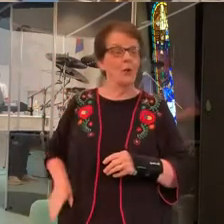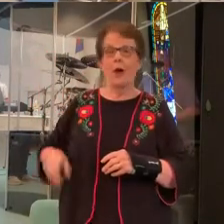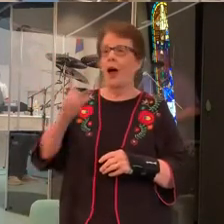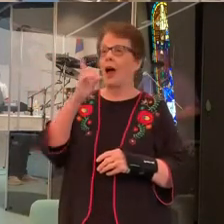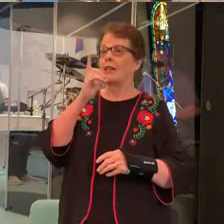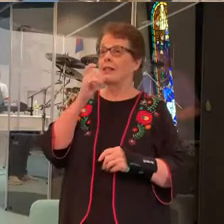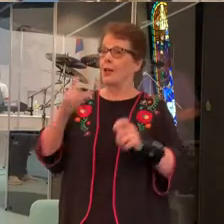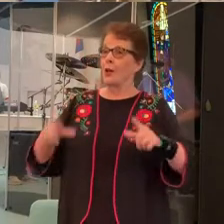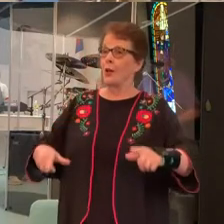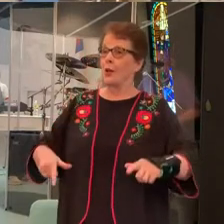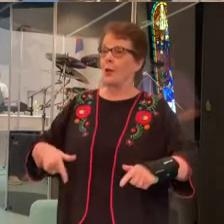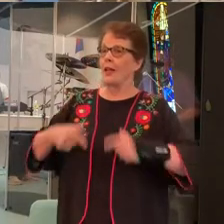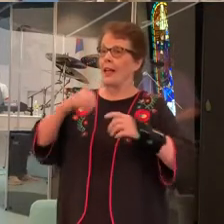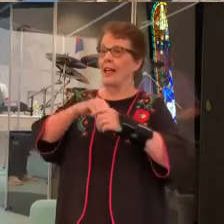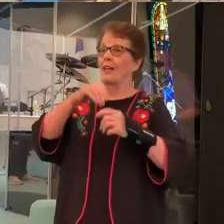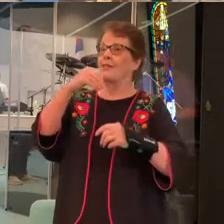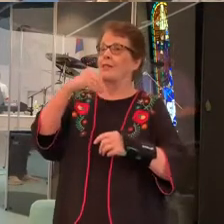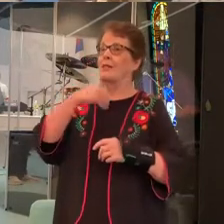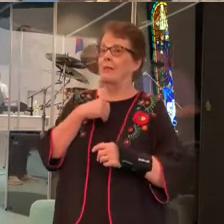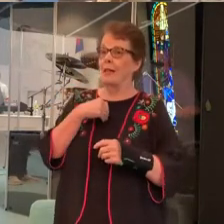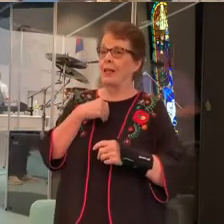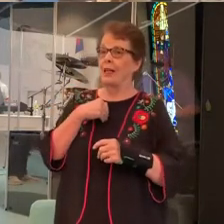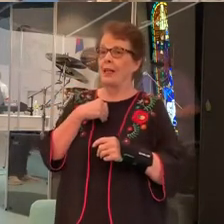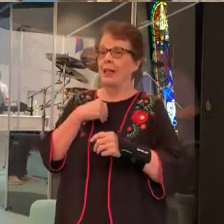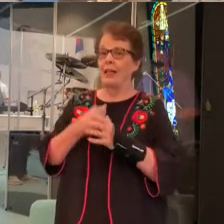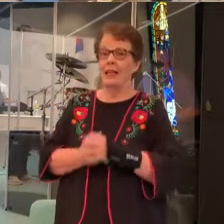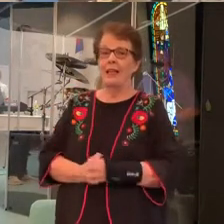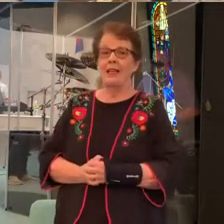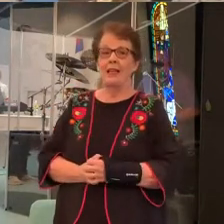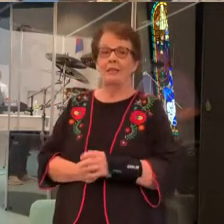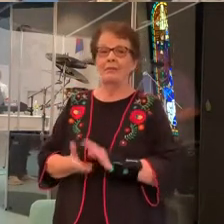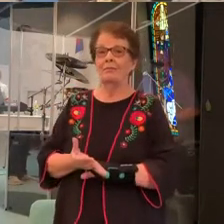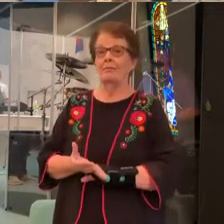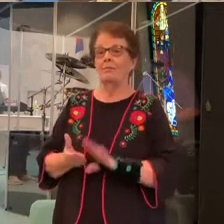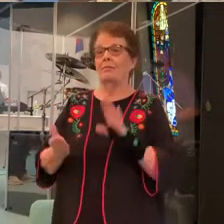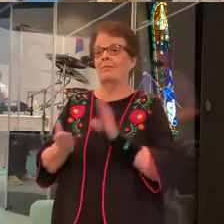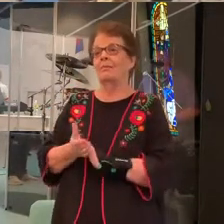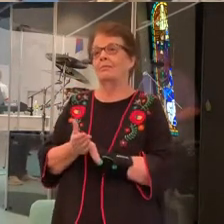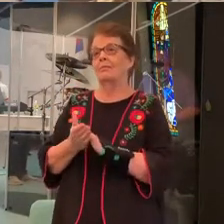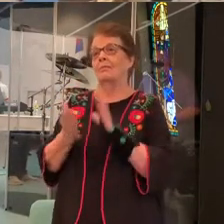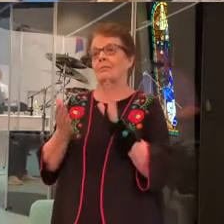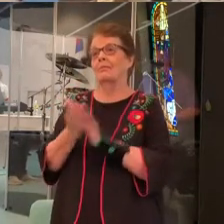Jesus Christ, who lives in me.